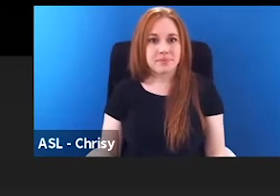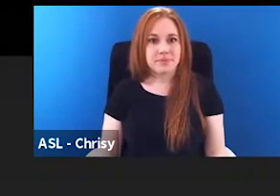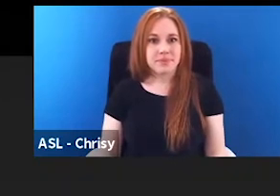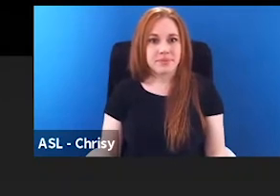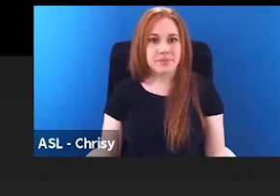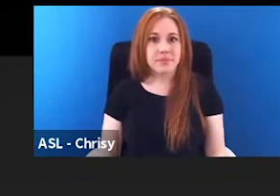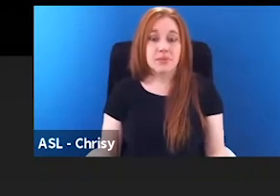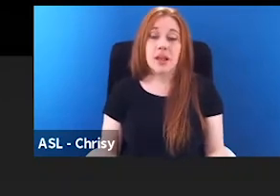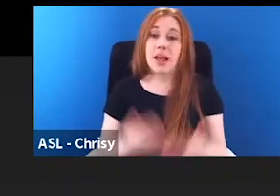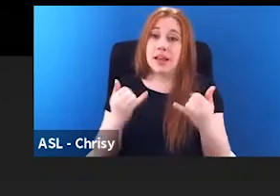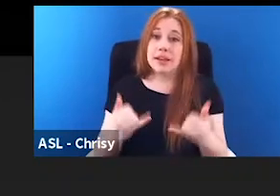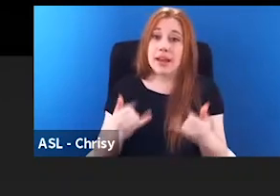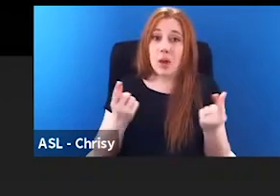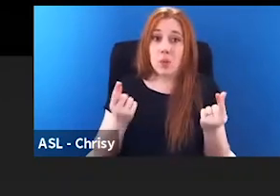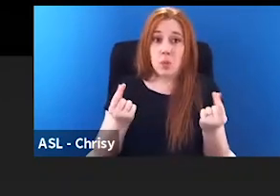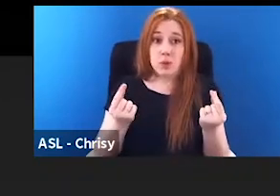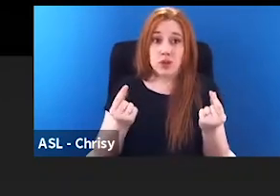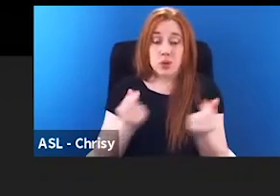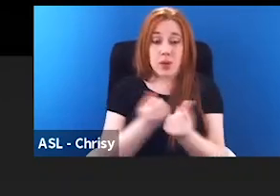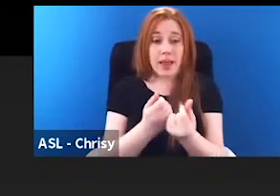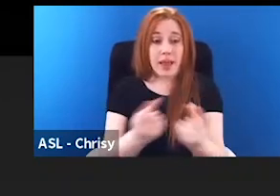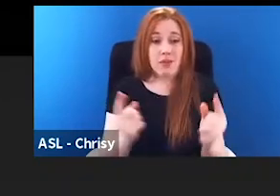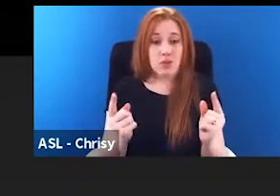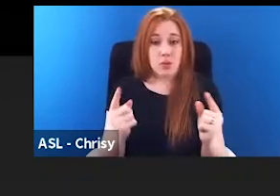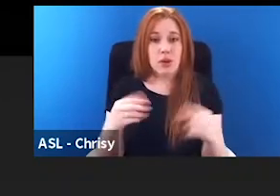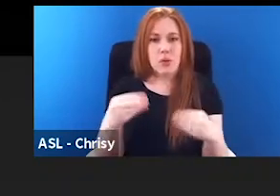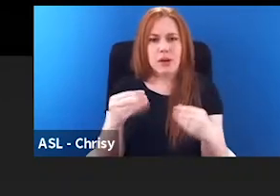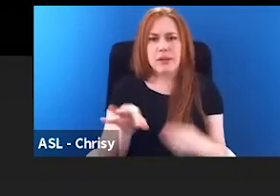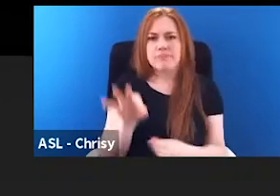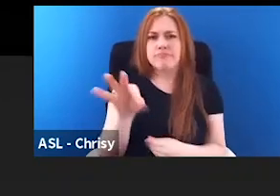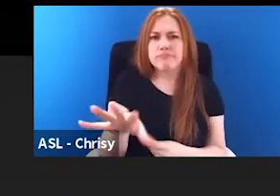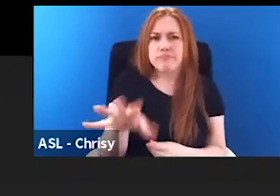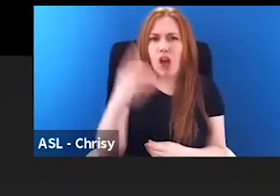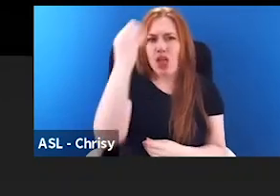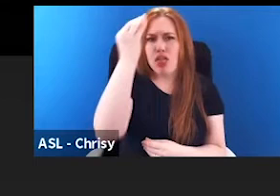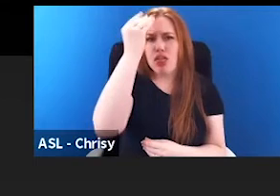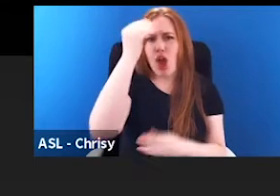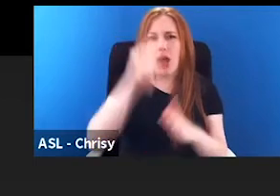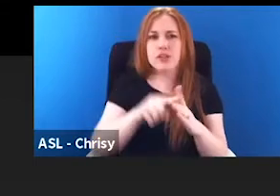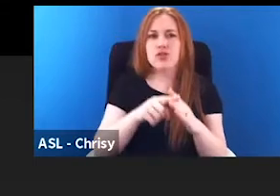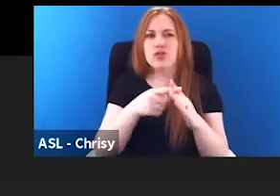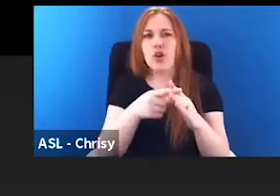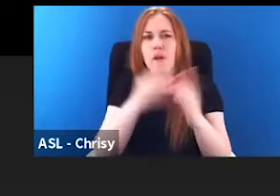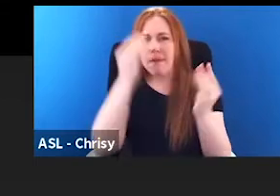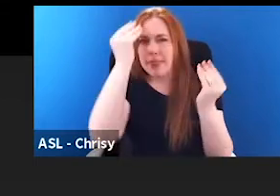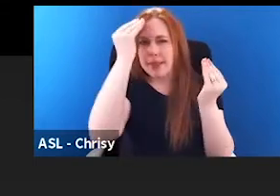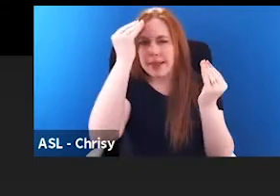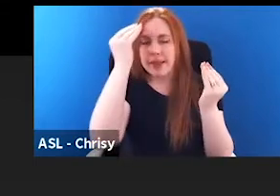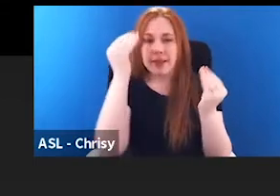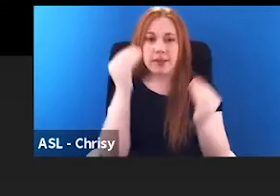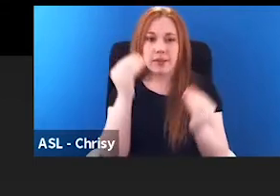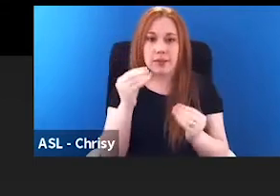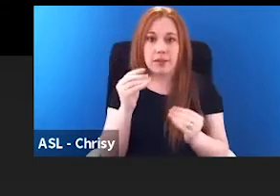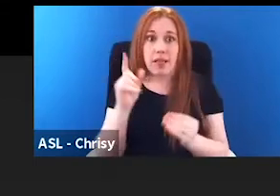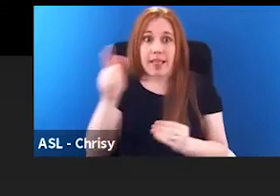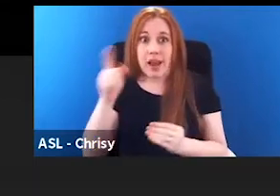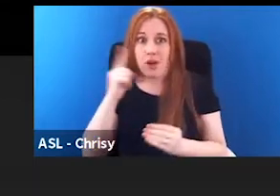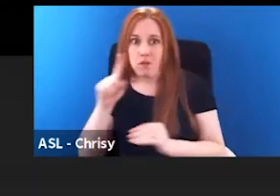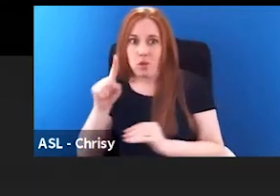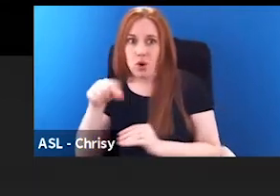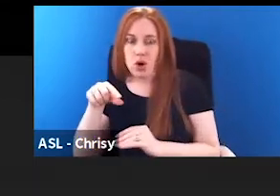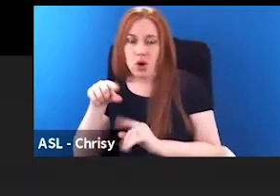So what we're going to do right now, everybody, is give you a thought starter that we want you to think about for when we get to the Q&A